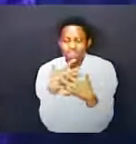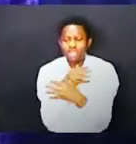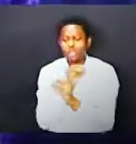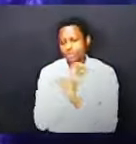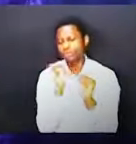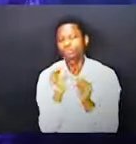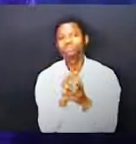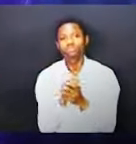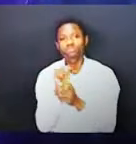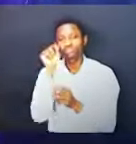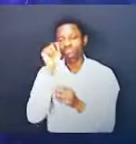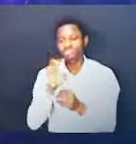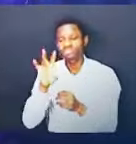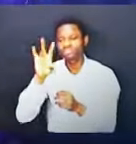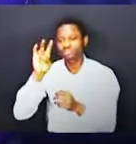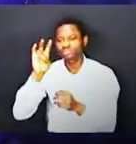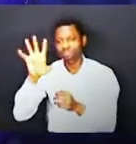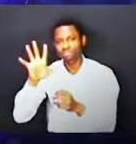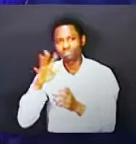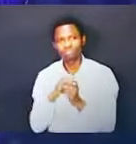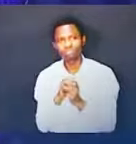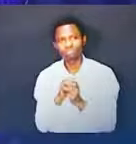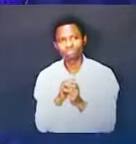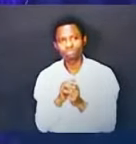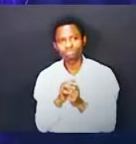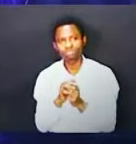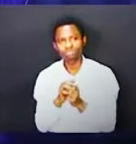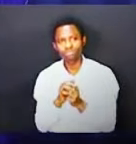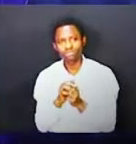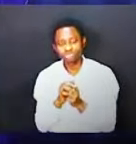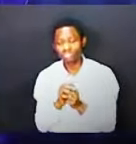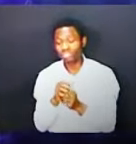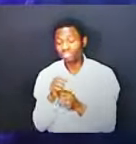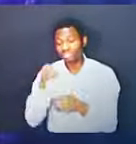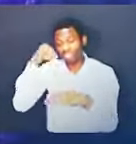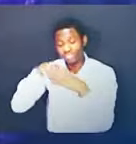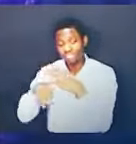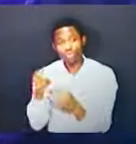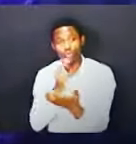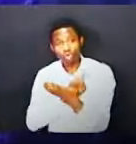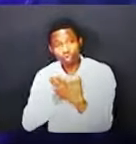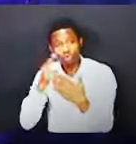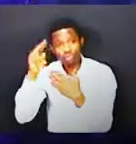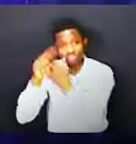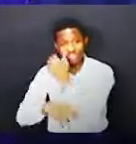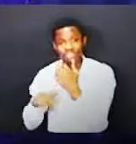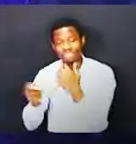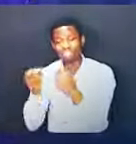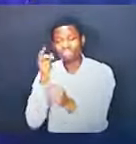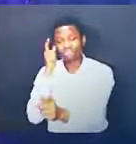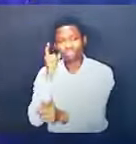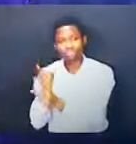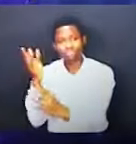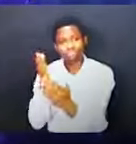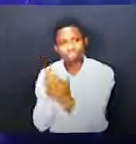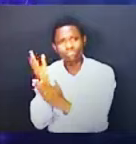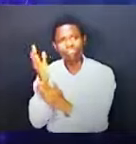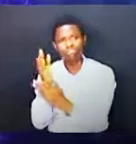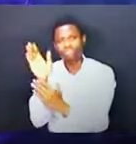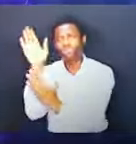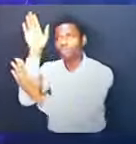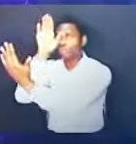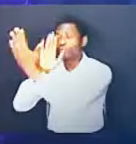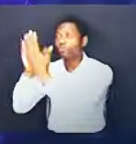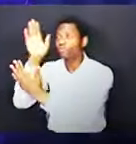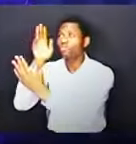Verse 75. Who serve God without fear in what? Holiness and righteousness before